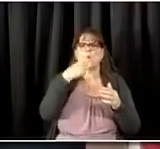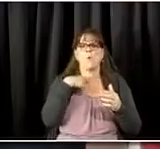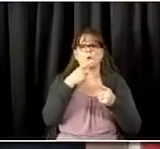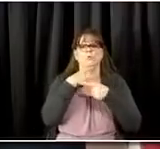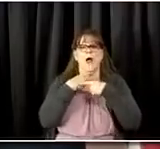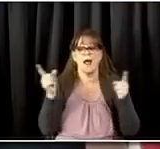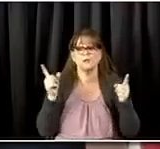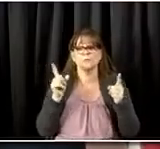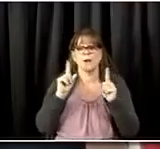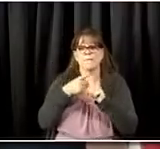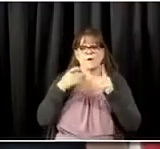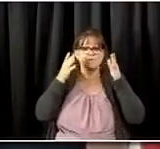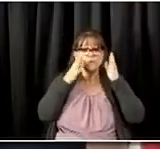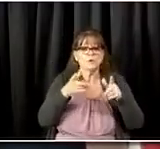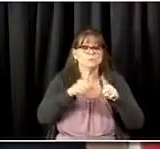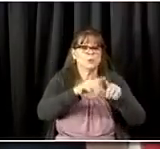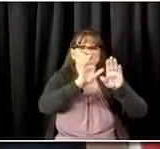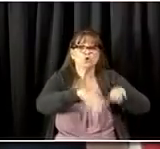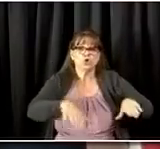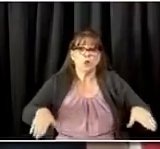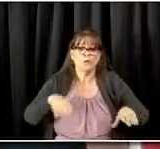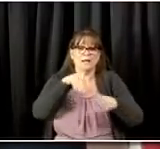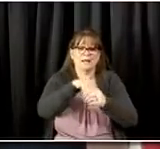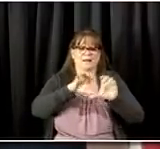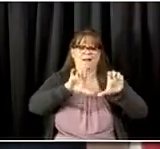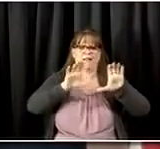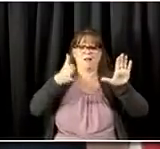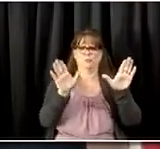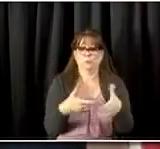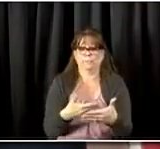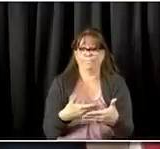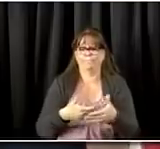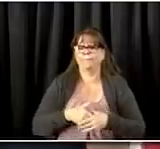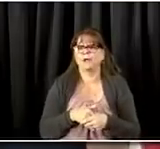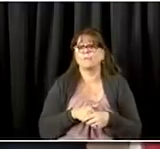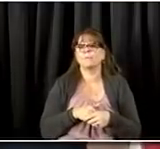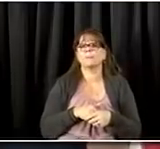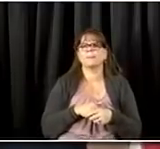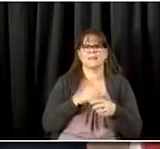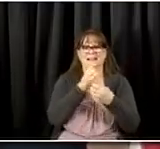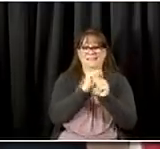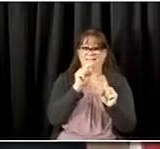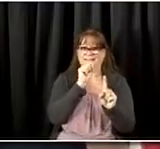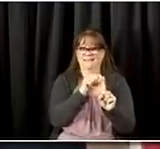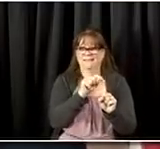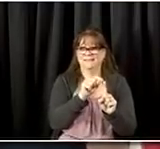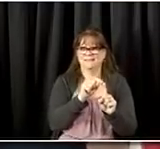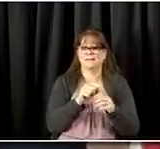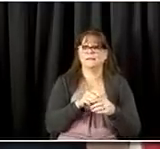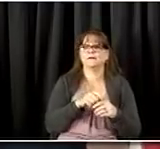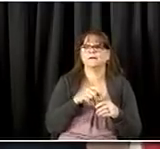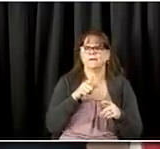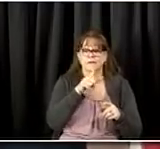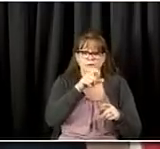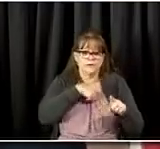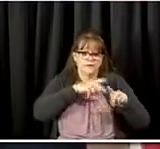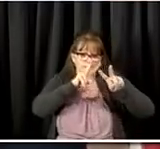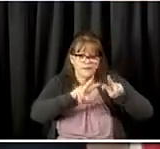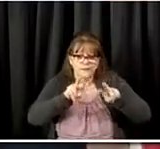able to return to in-classroom instruction safely. Based on mounting evidence, we know a lot more than we knew in